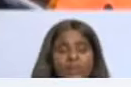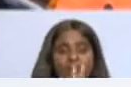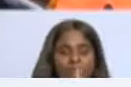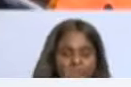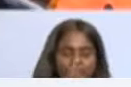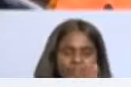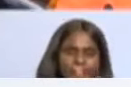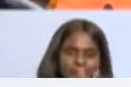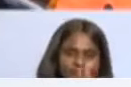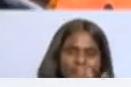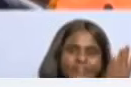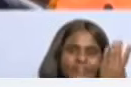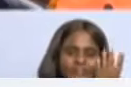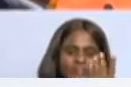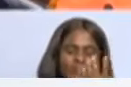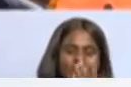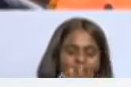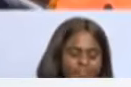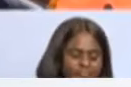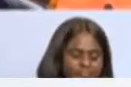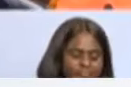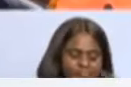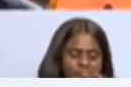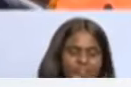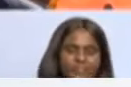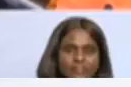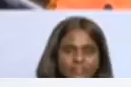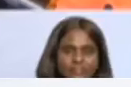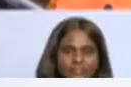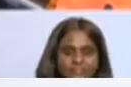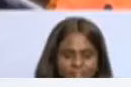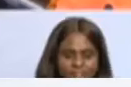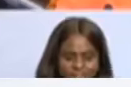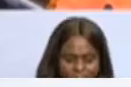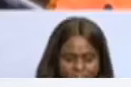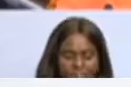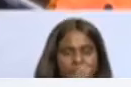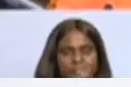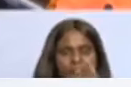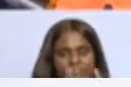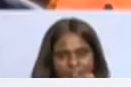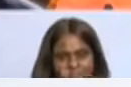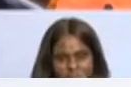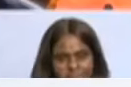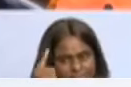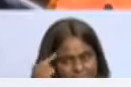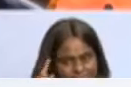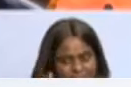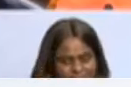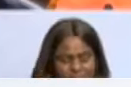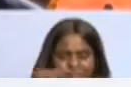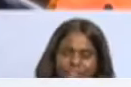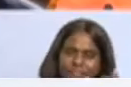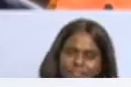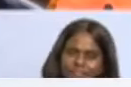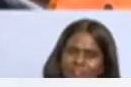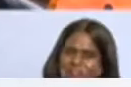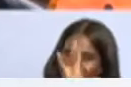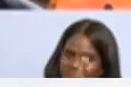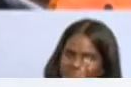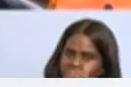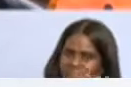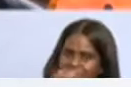infrastructure development in the country, health infrastructure. The government has completed 7 level